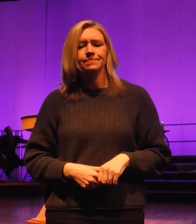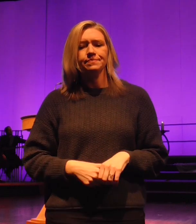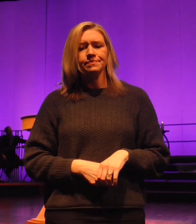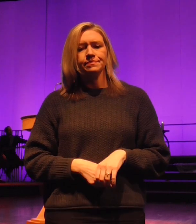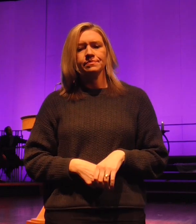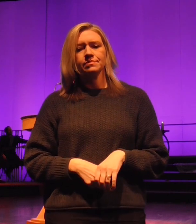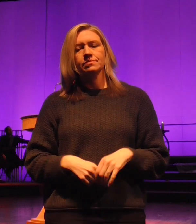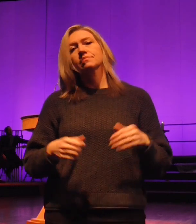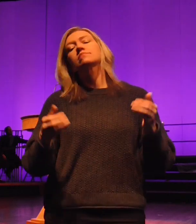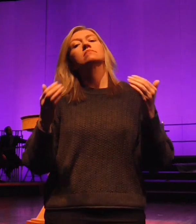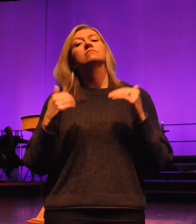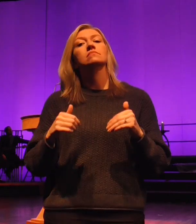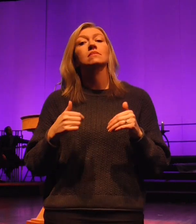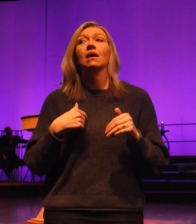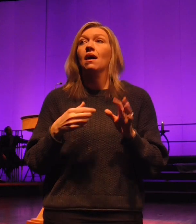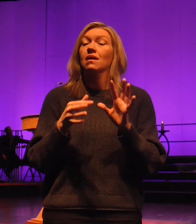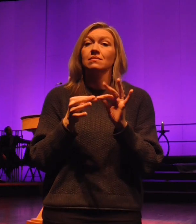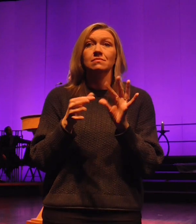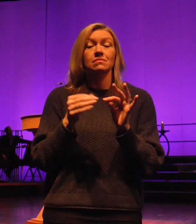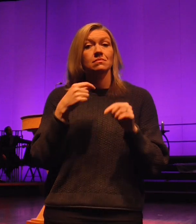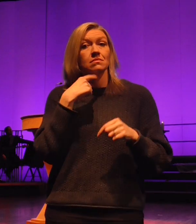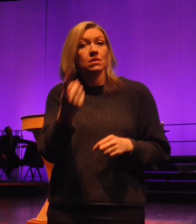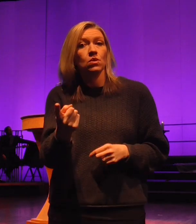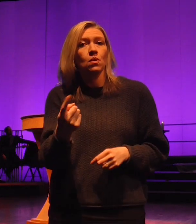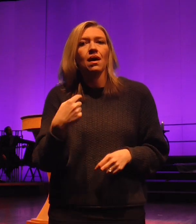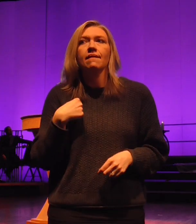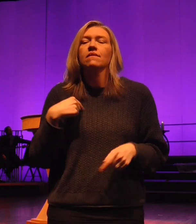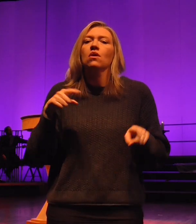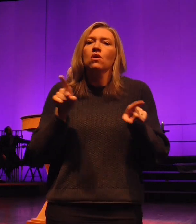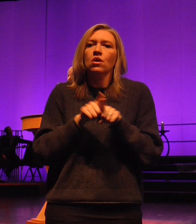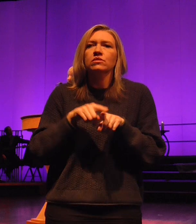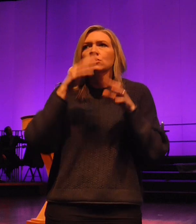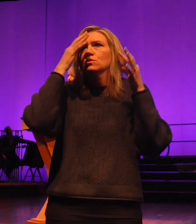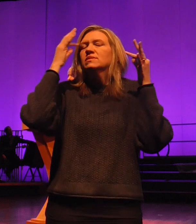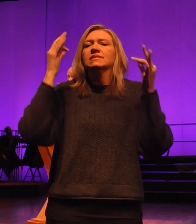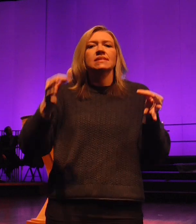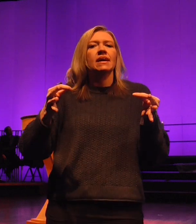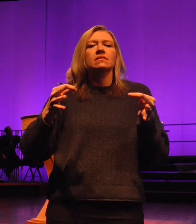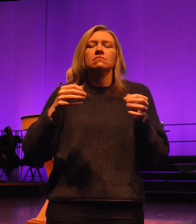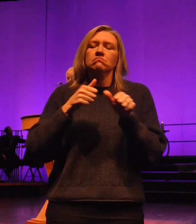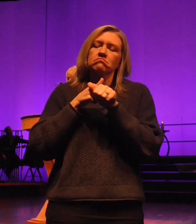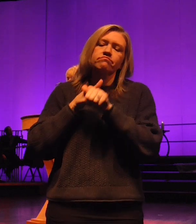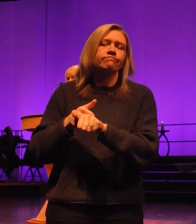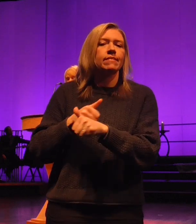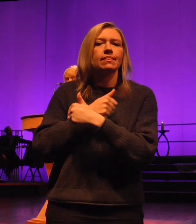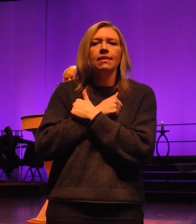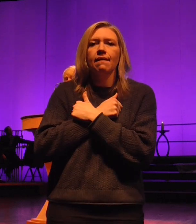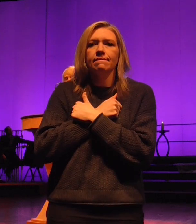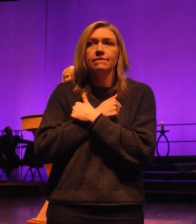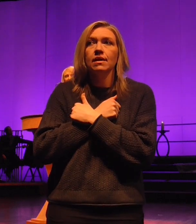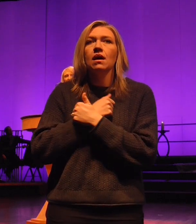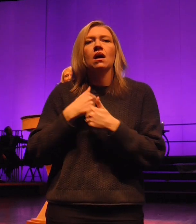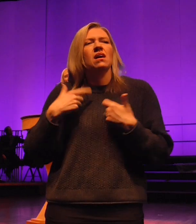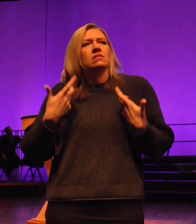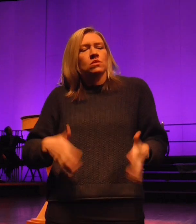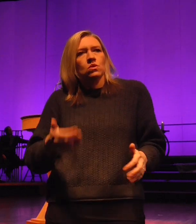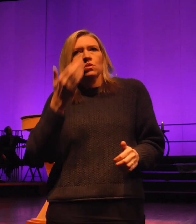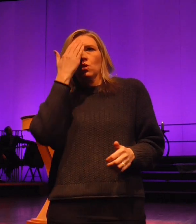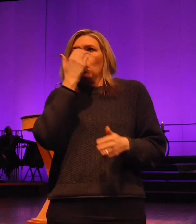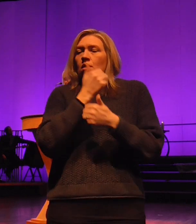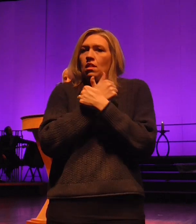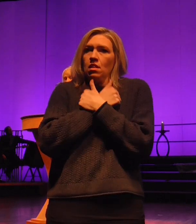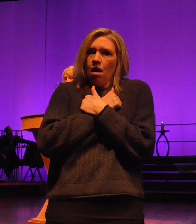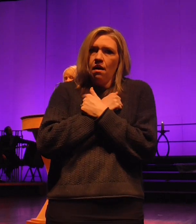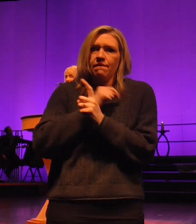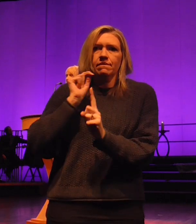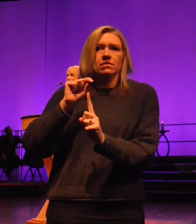And I say to you, I have also decided to stick with love, for I know that love is ultimately